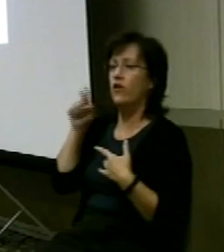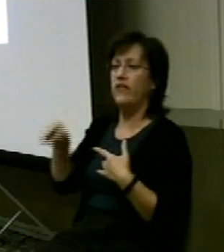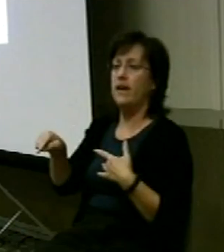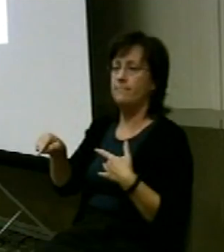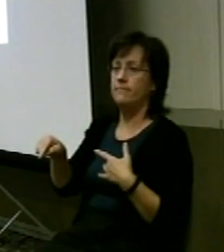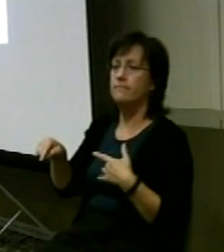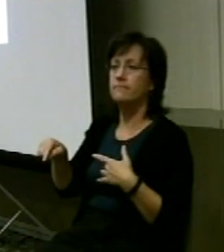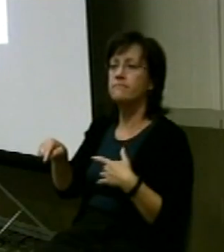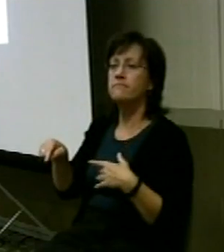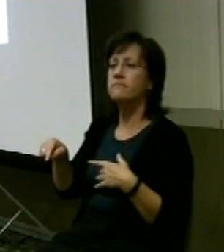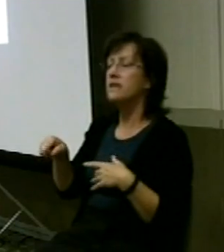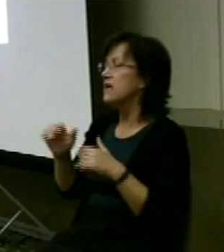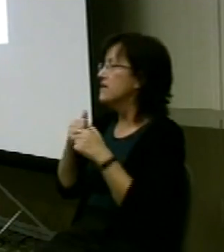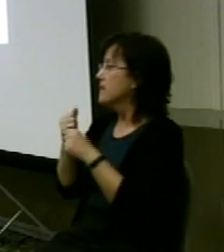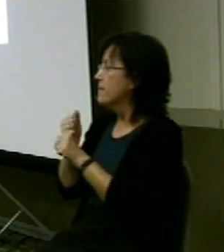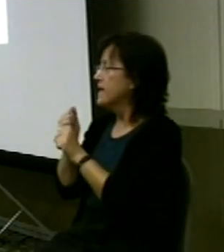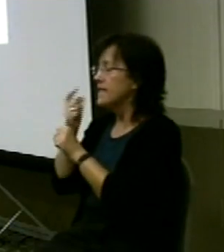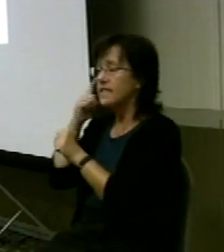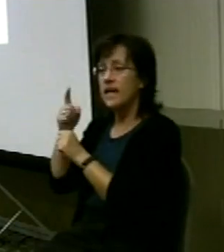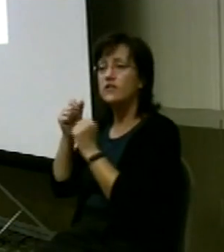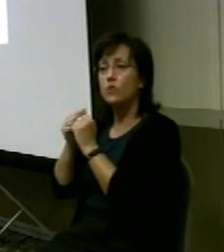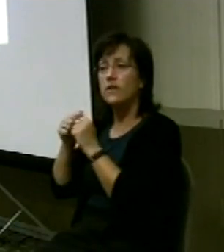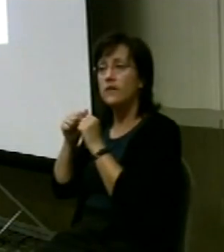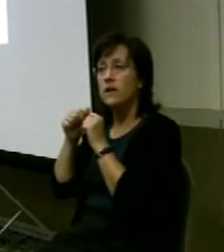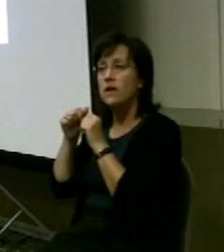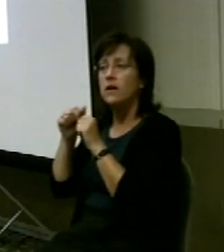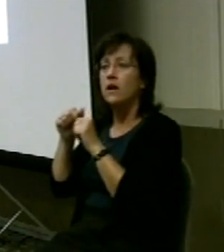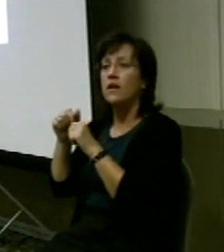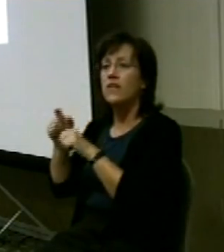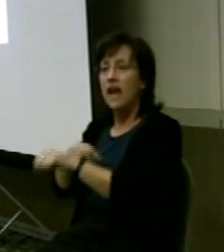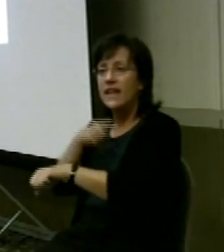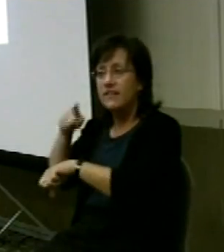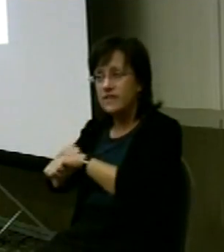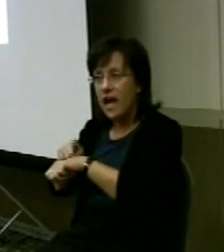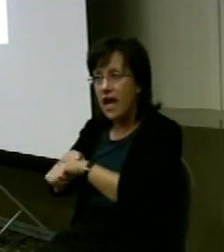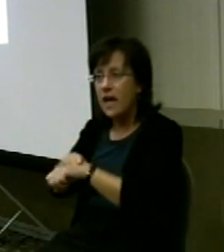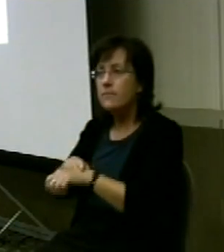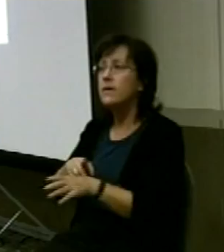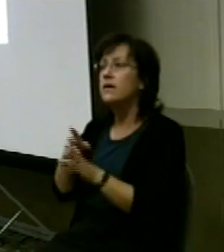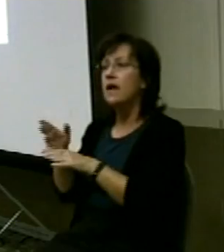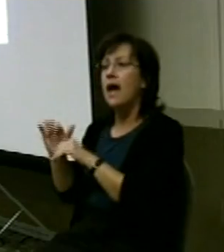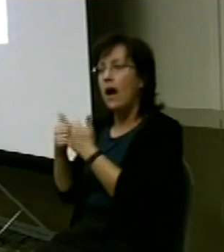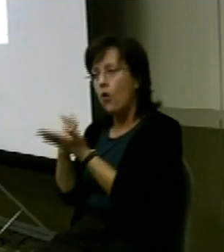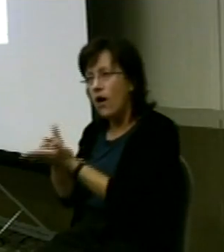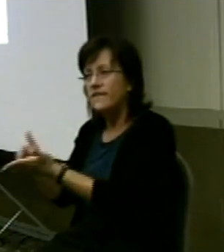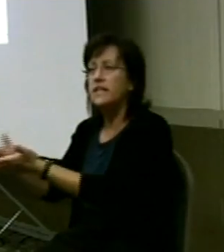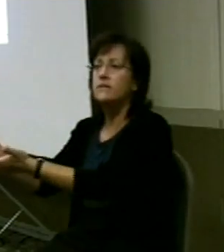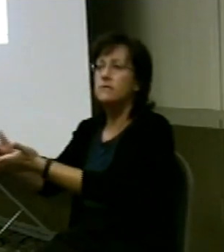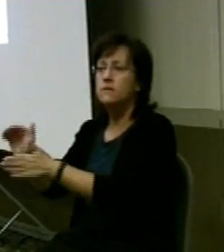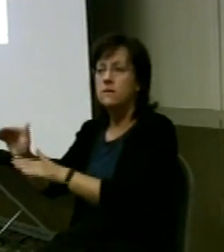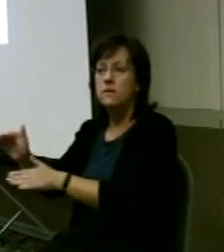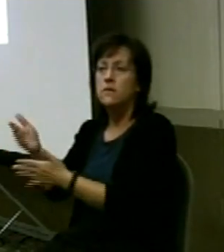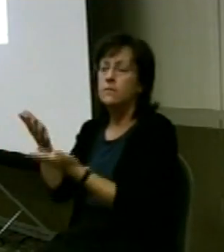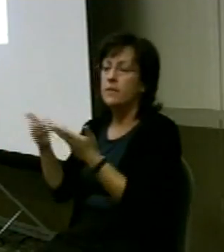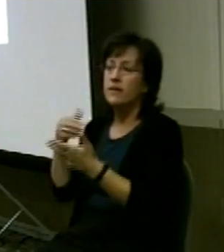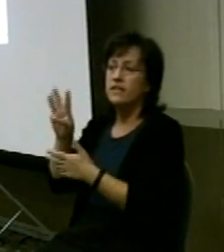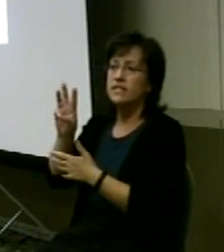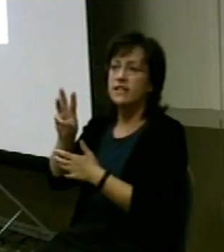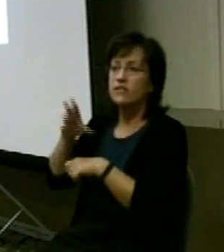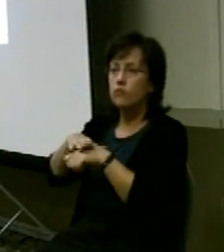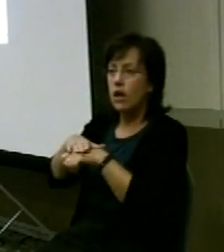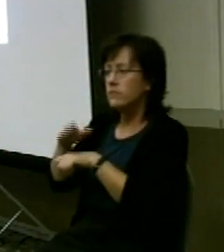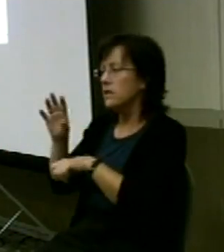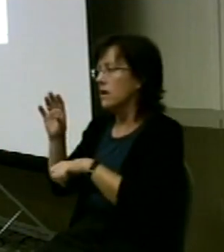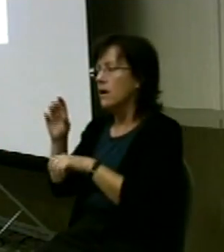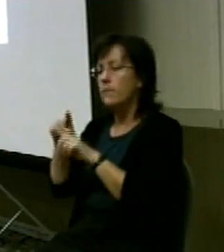the duration and the prompt and the frequency that you might have 6 prompts but 0 time off task, because